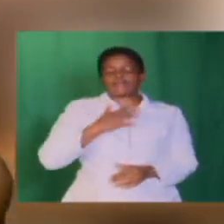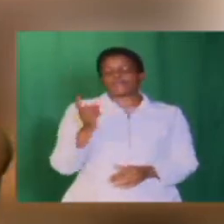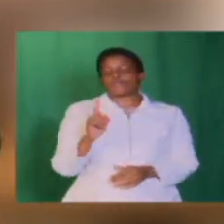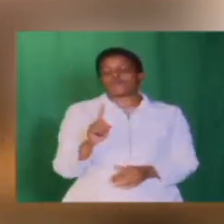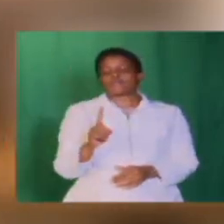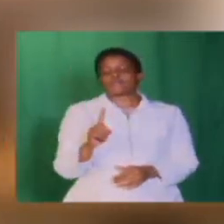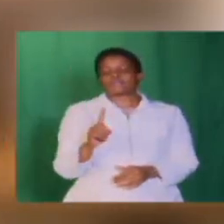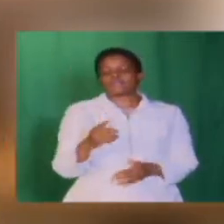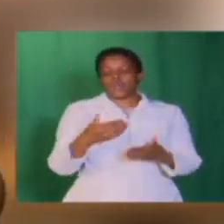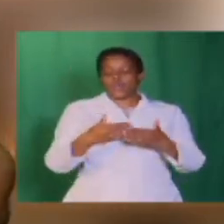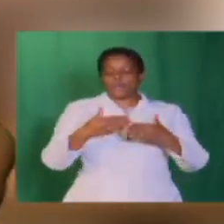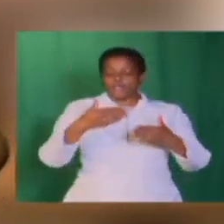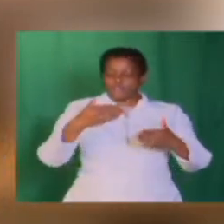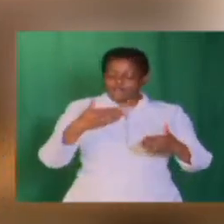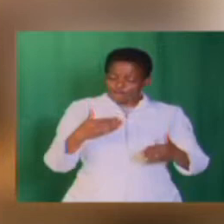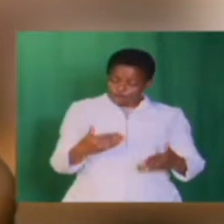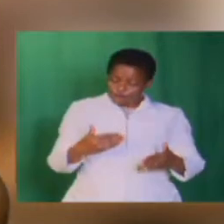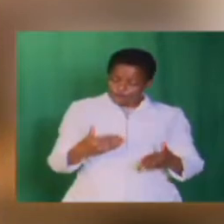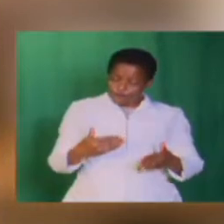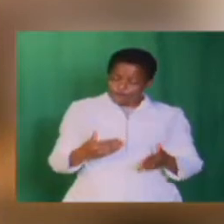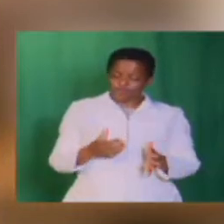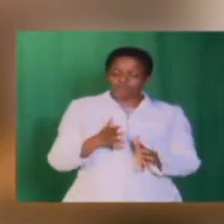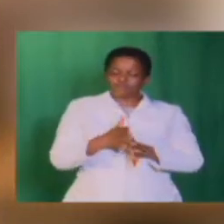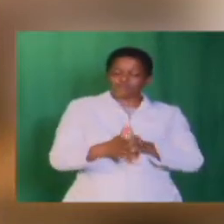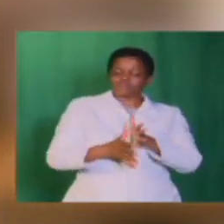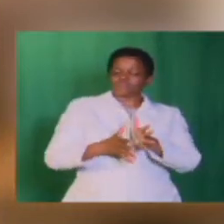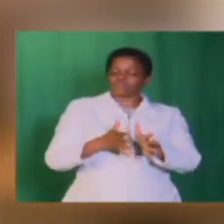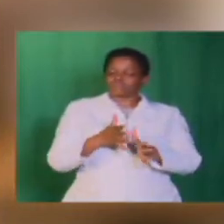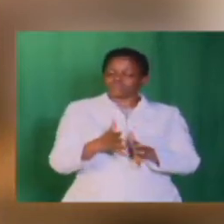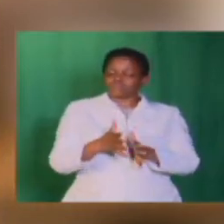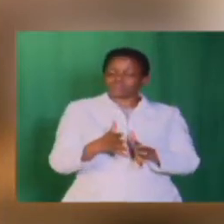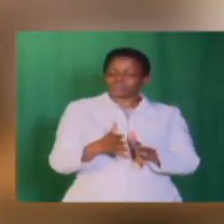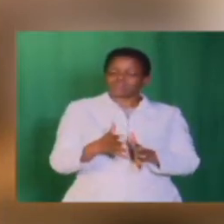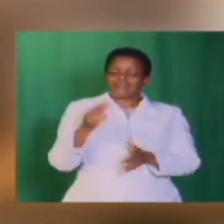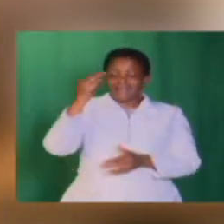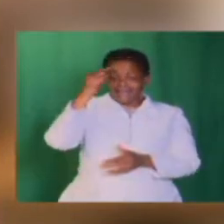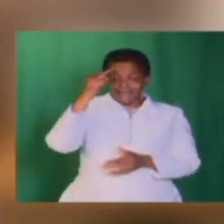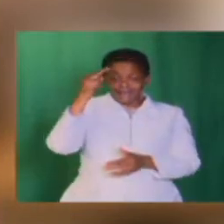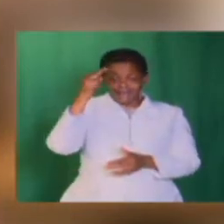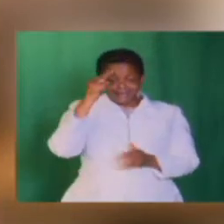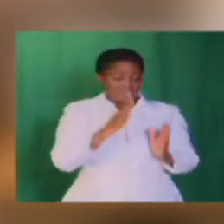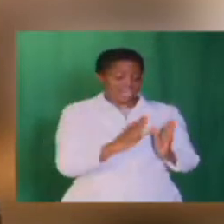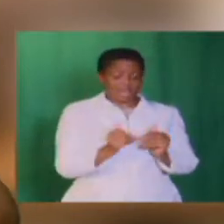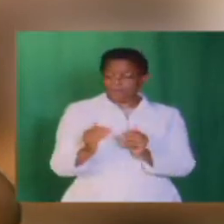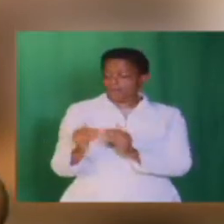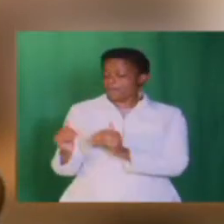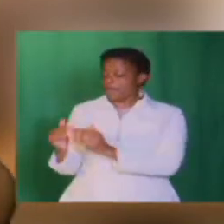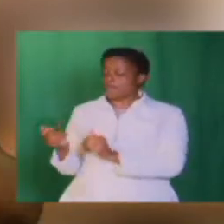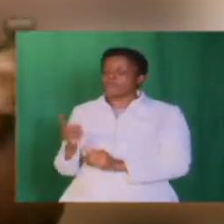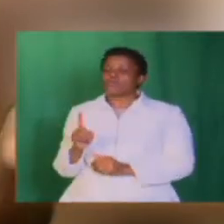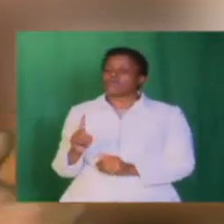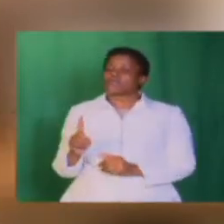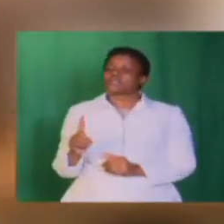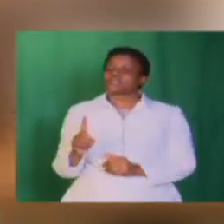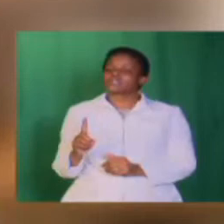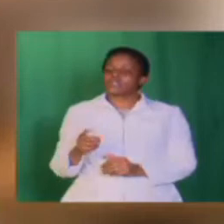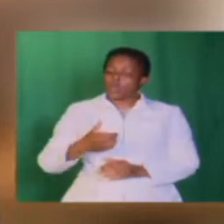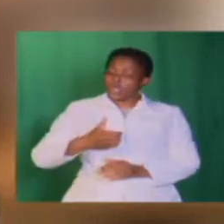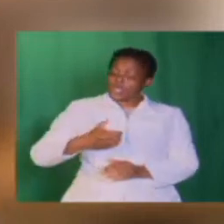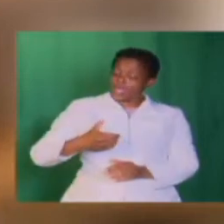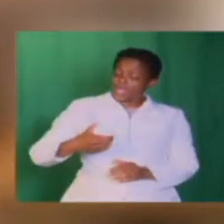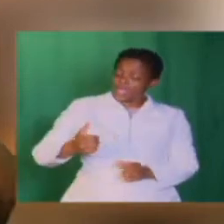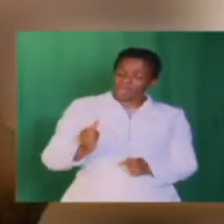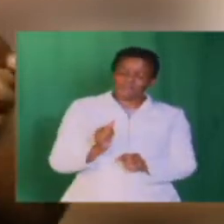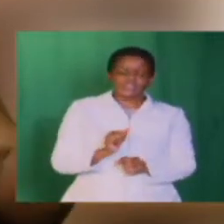speak, ensure that you are aware of what is happening around us. Because like I said, speaking happens daily. We